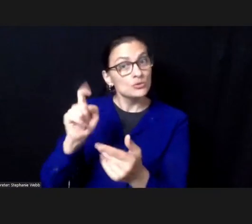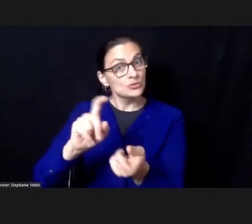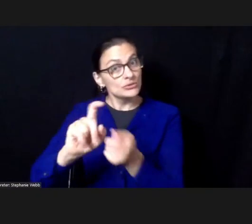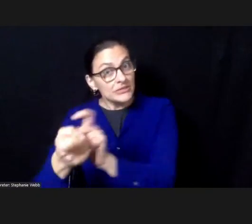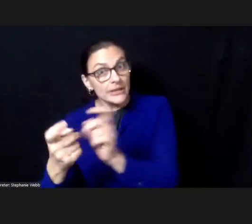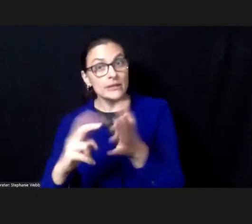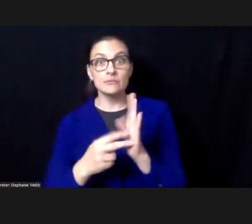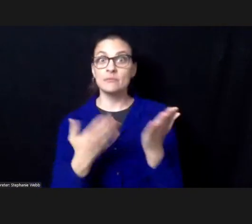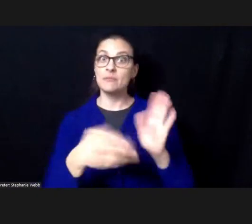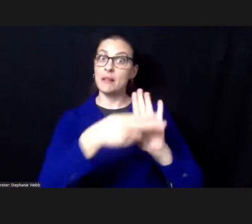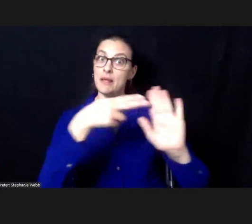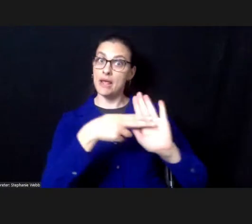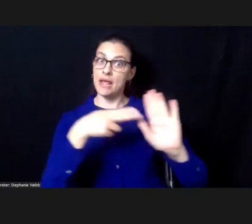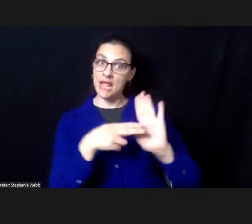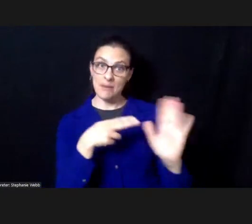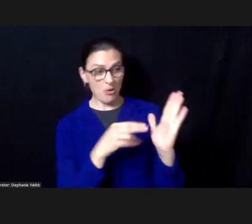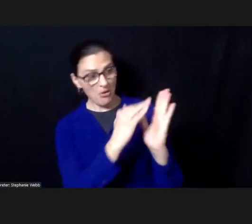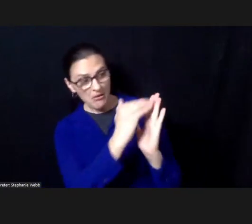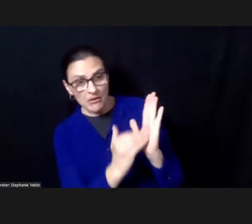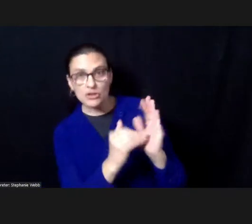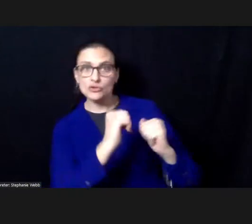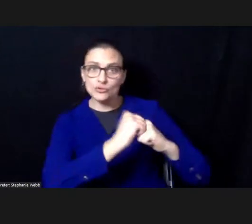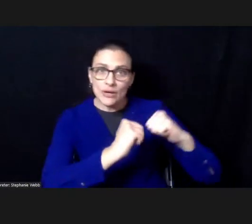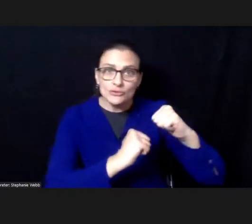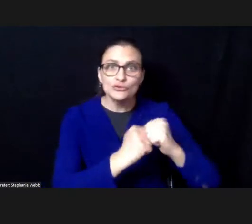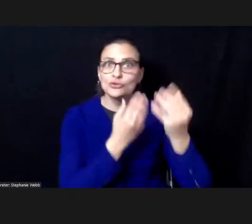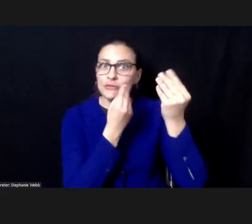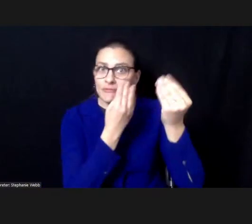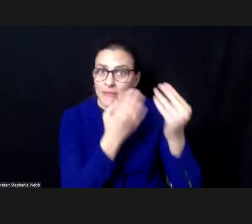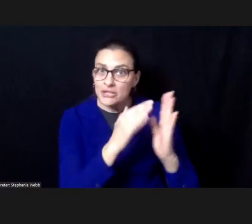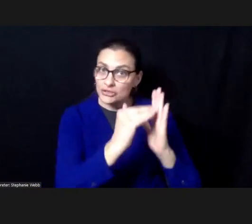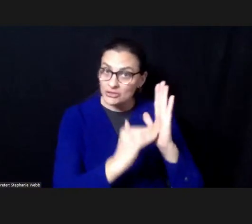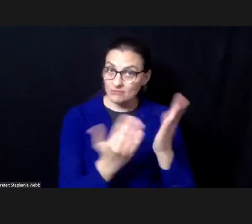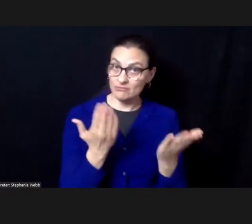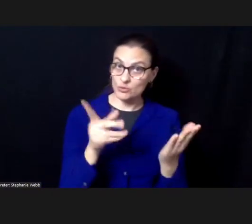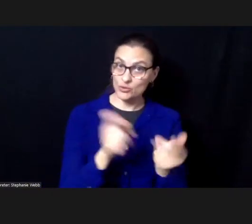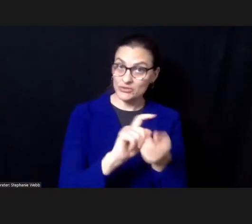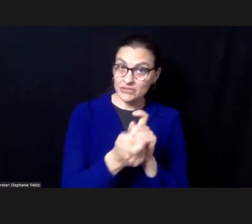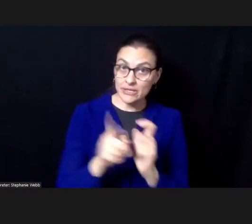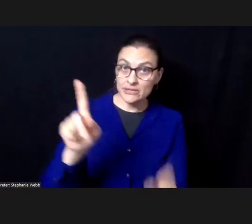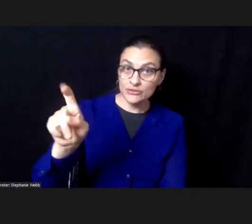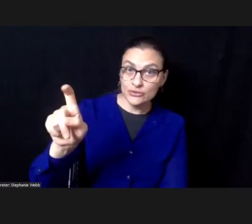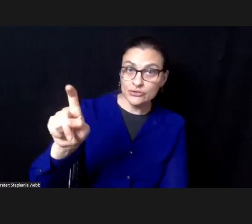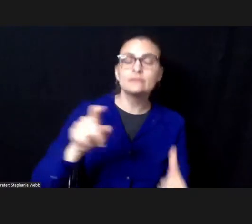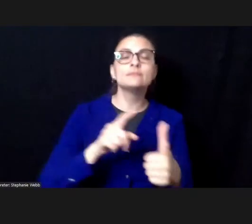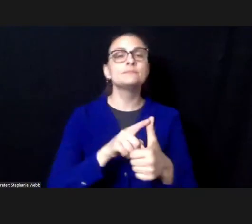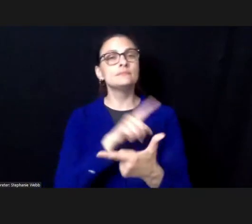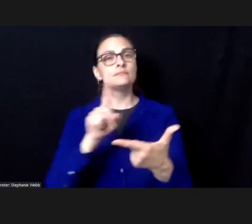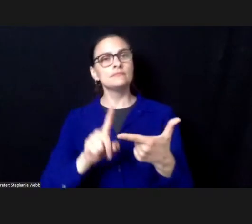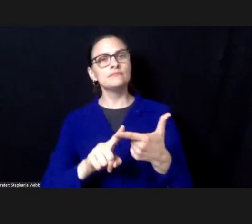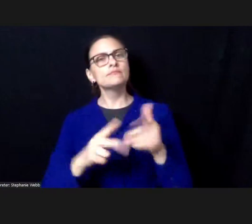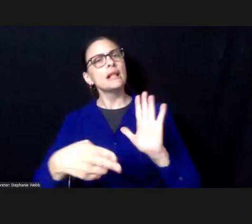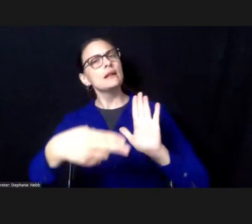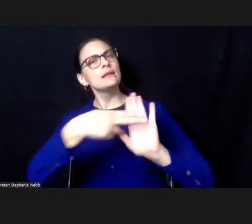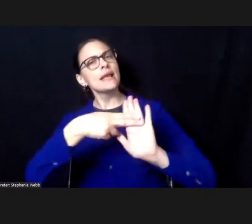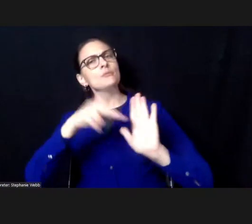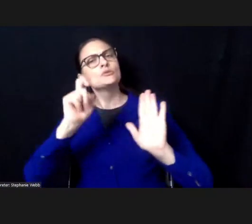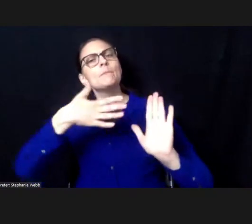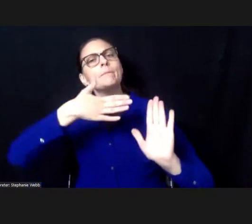proposed labels. Second, where the labels should be displayed to best inform consumers.